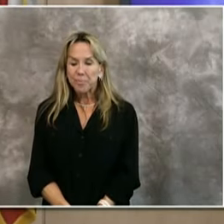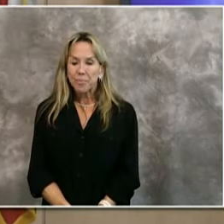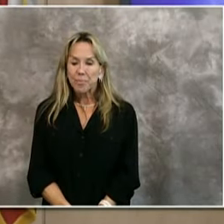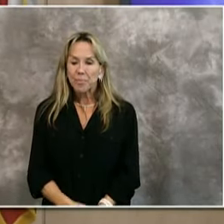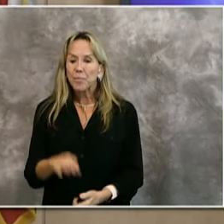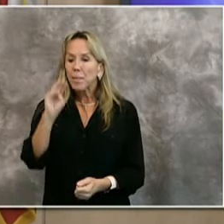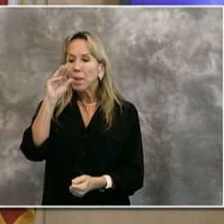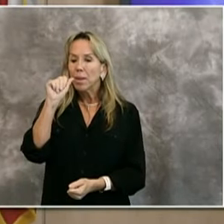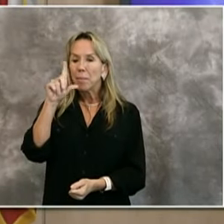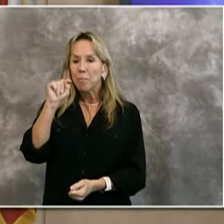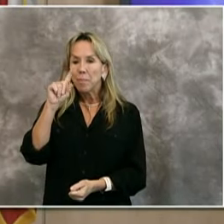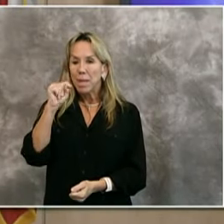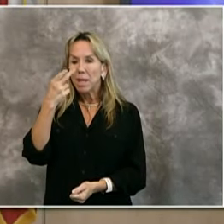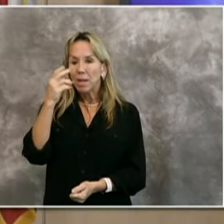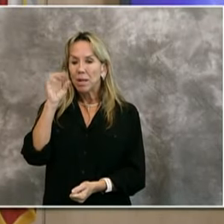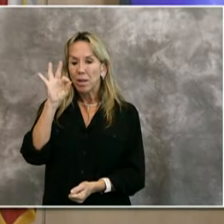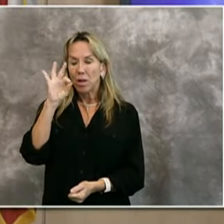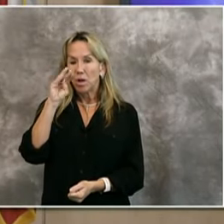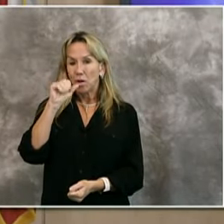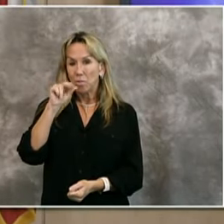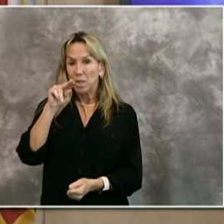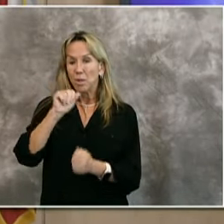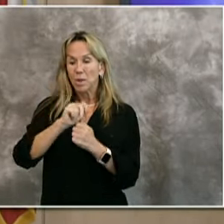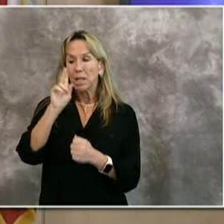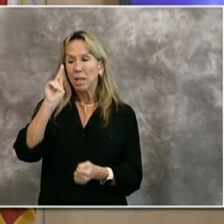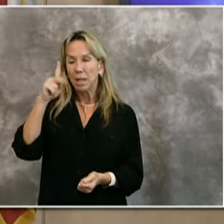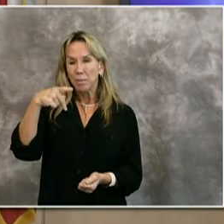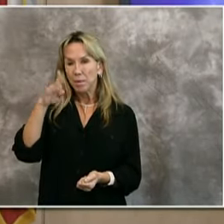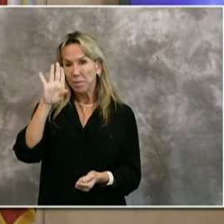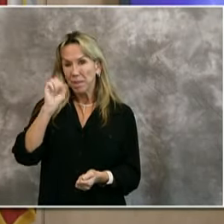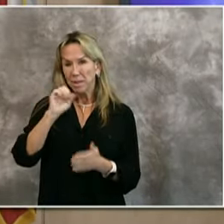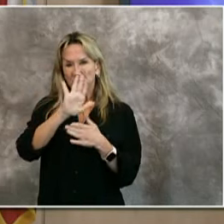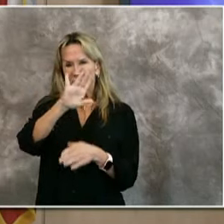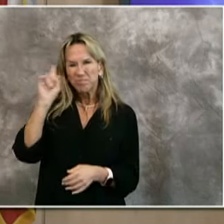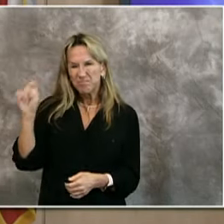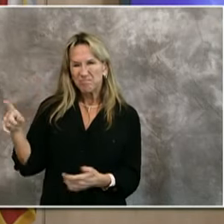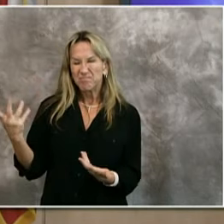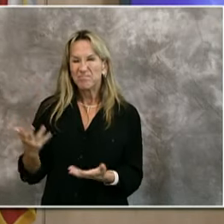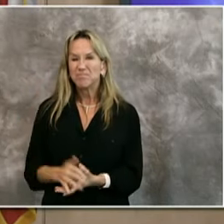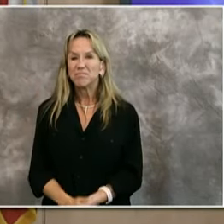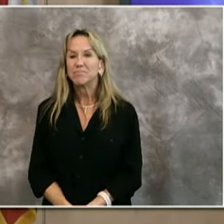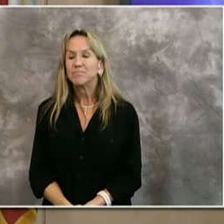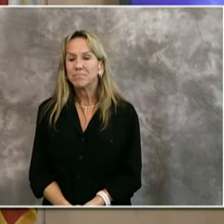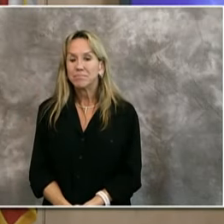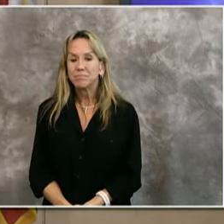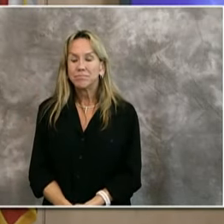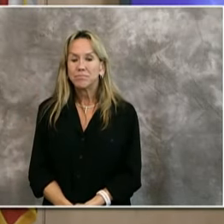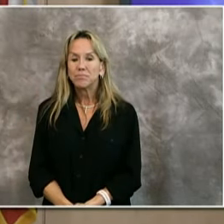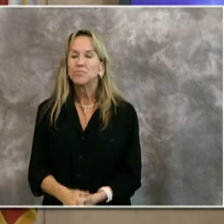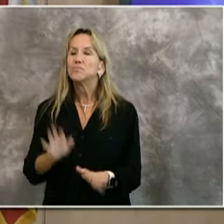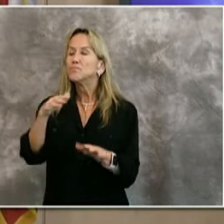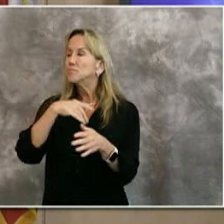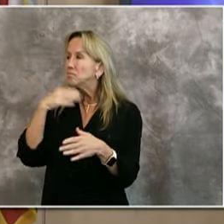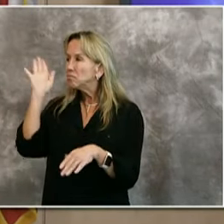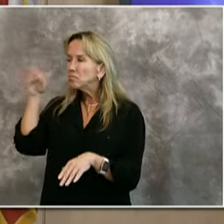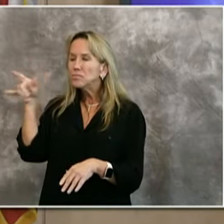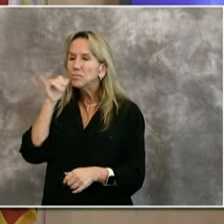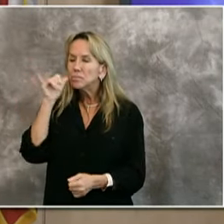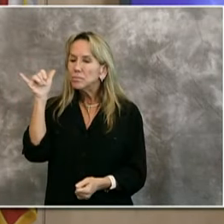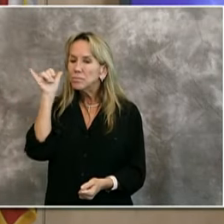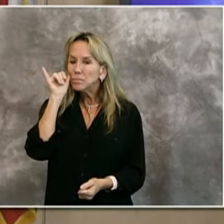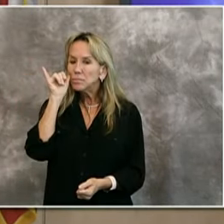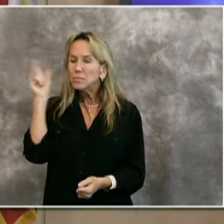Yes, Matt Hoffman with KPBS. Please state your question. Hi, sort of a follow-up to that. I know yesterday you guys said